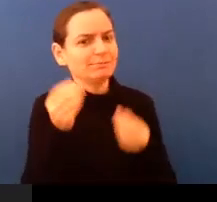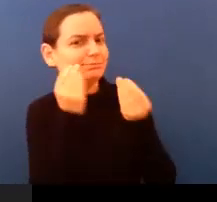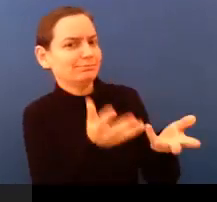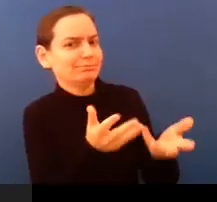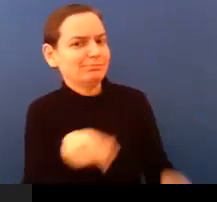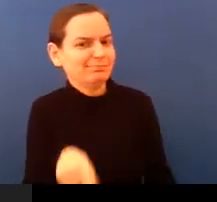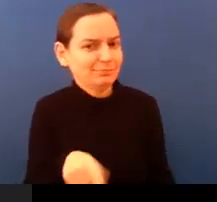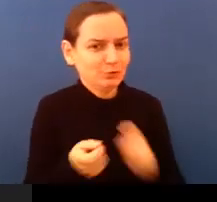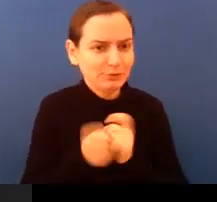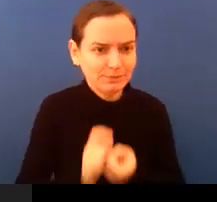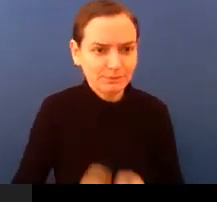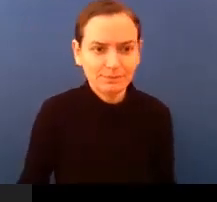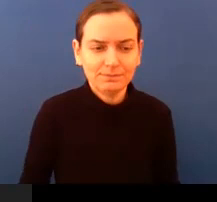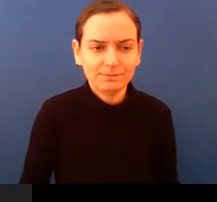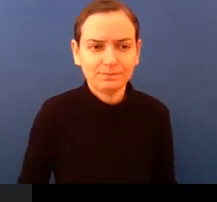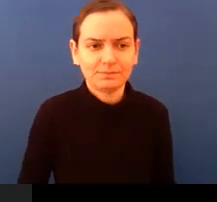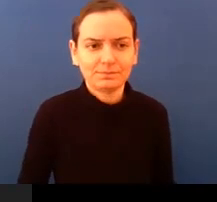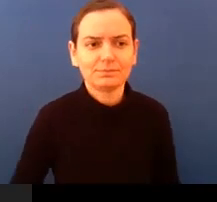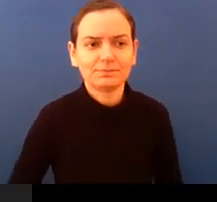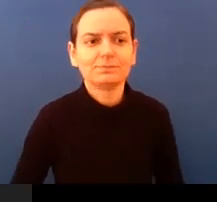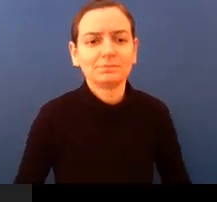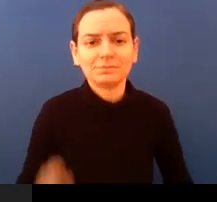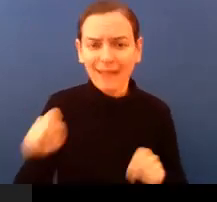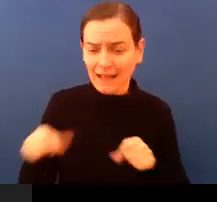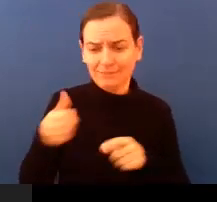It intelligently disobeys,